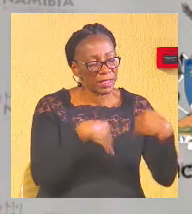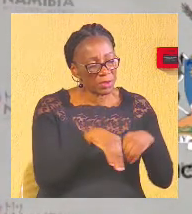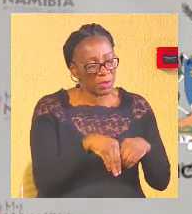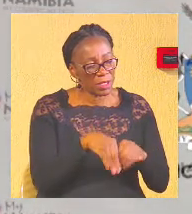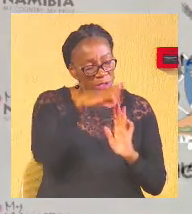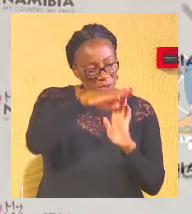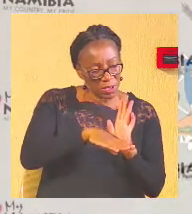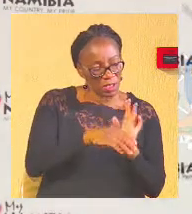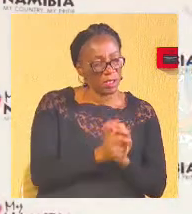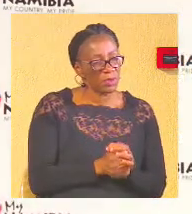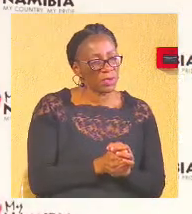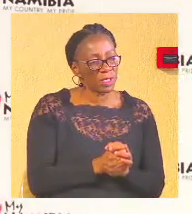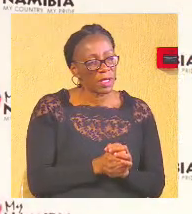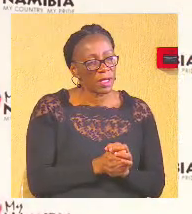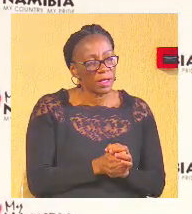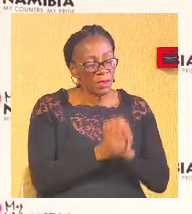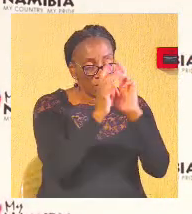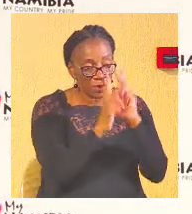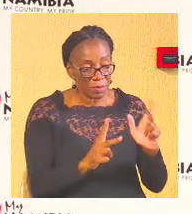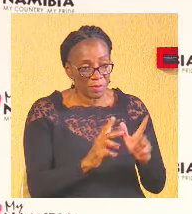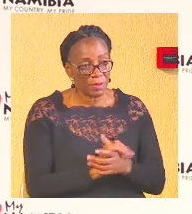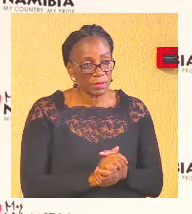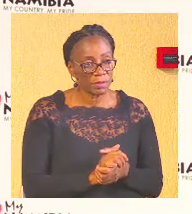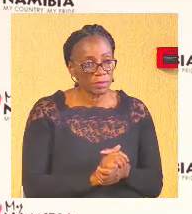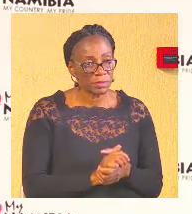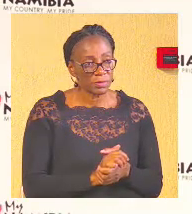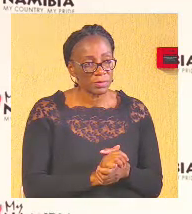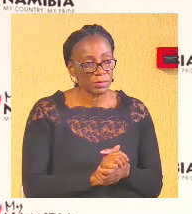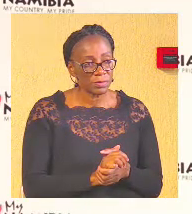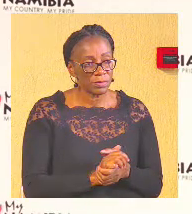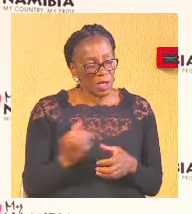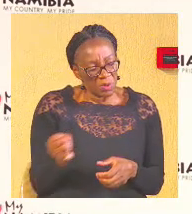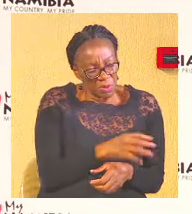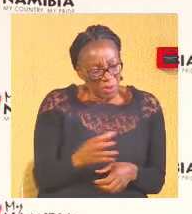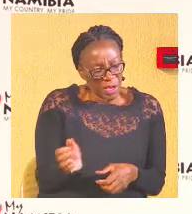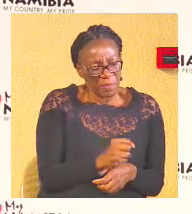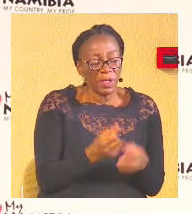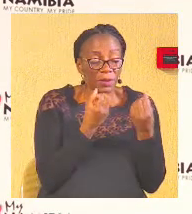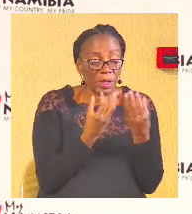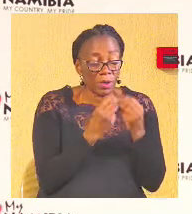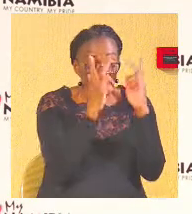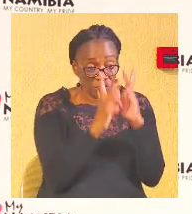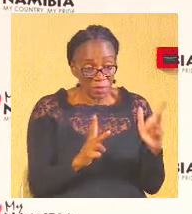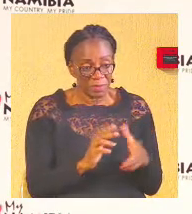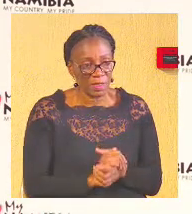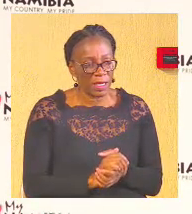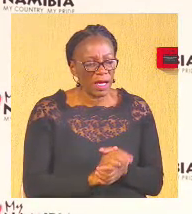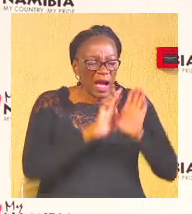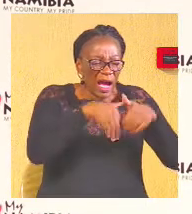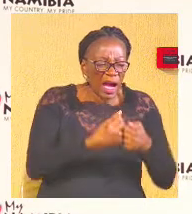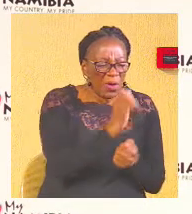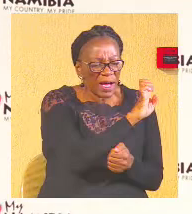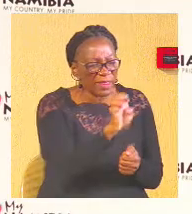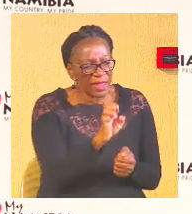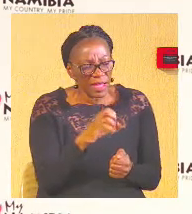or what process are they using? Because we have some graduates who are sitting at home, so but they don't see those posts being